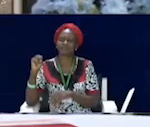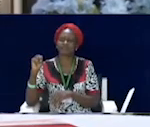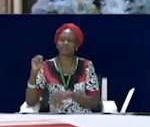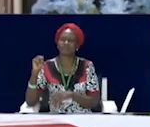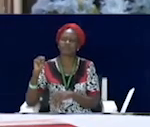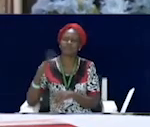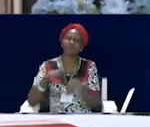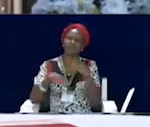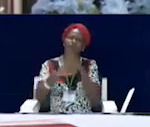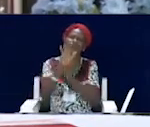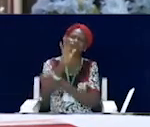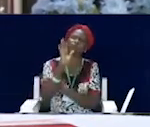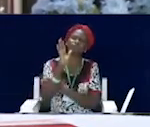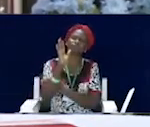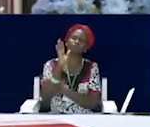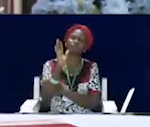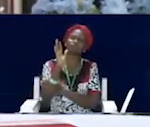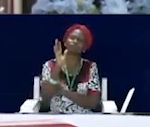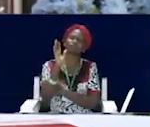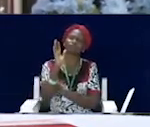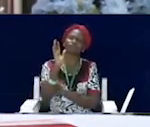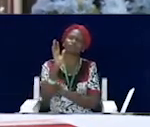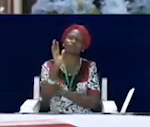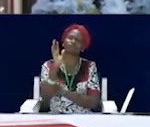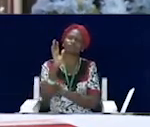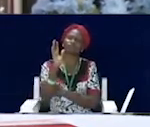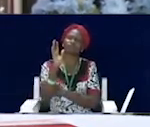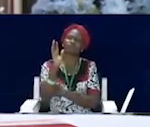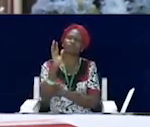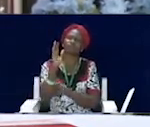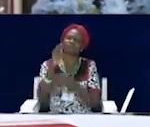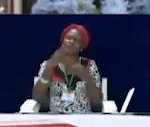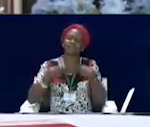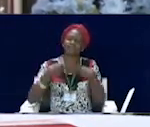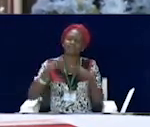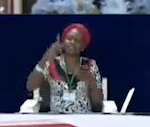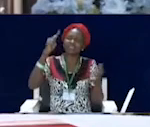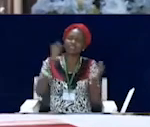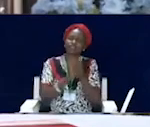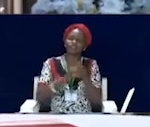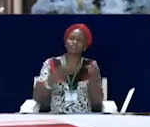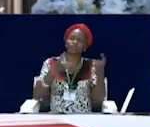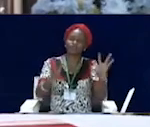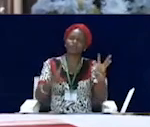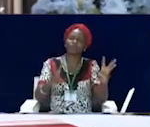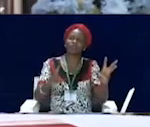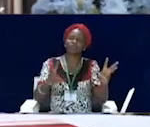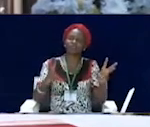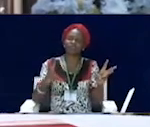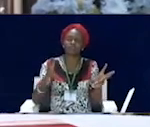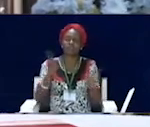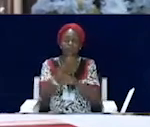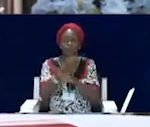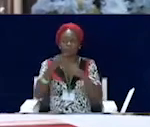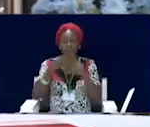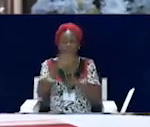And God has 1,000 ways where you don't have one.